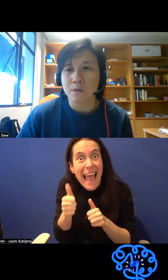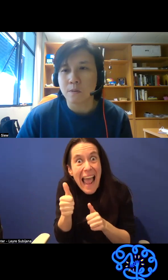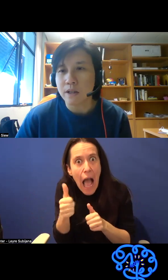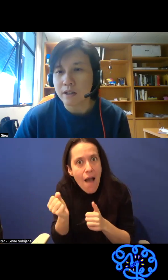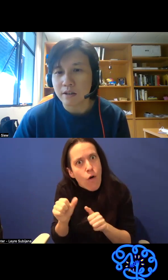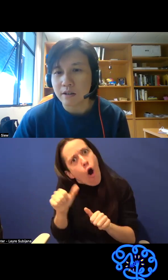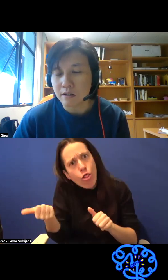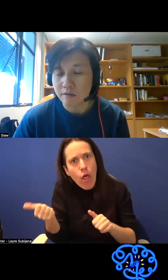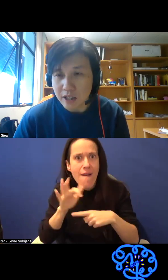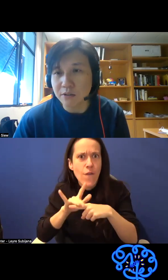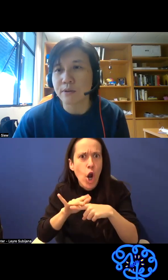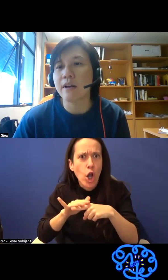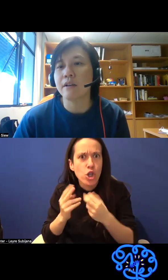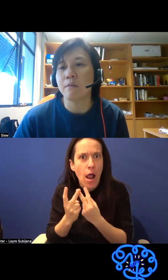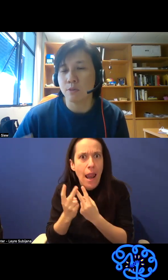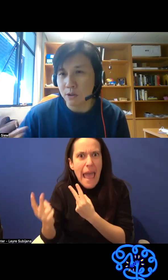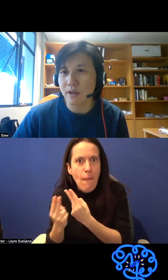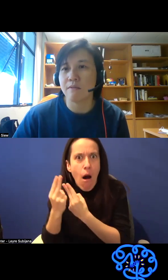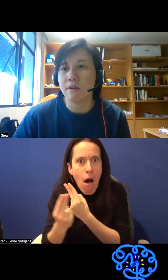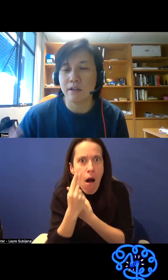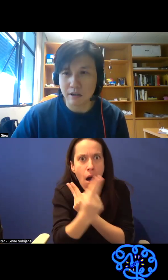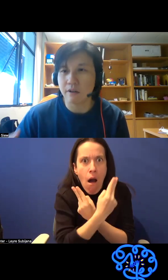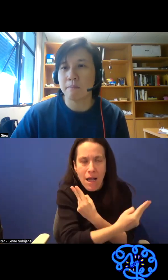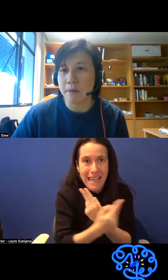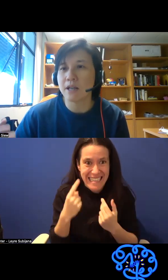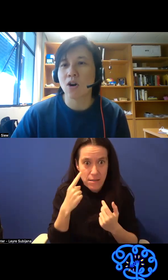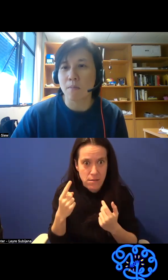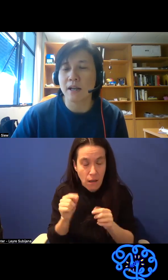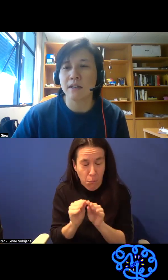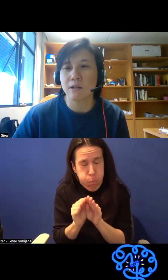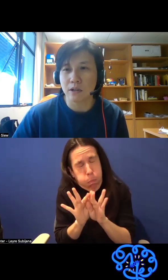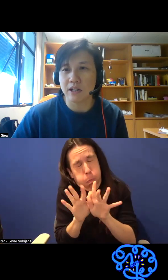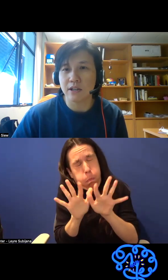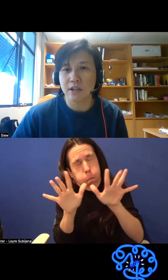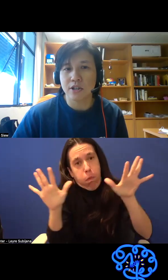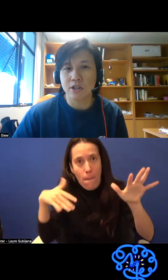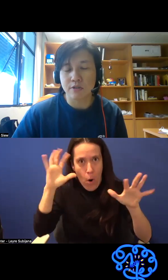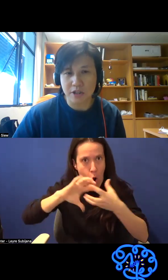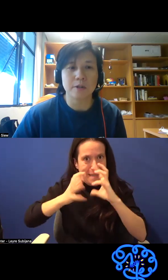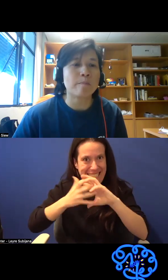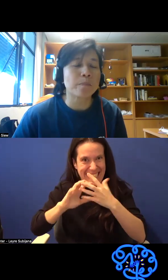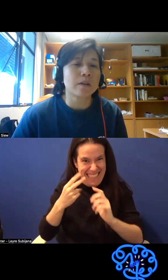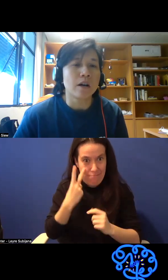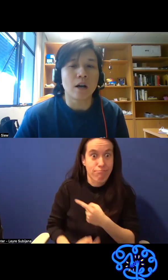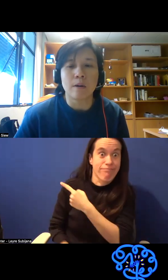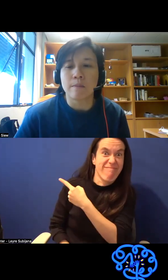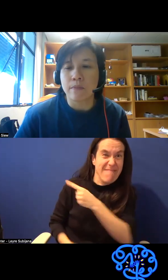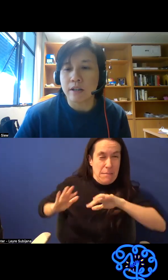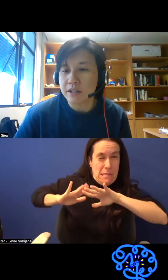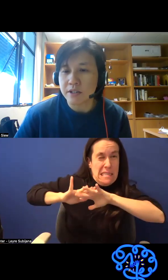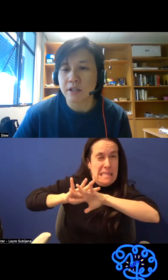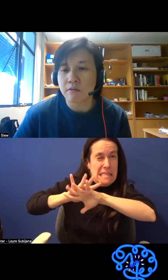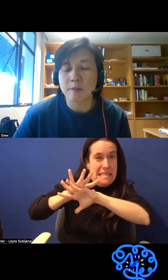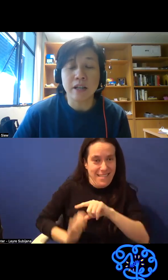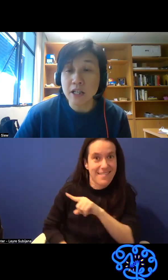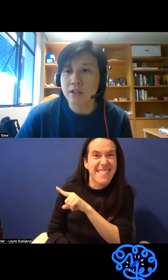So we need to do that, and once we do that, we get a very big, complicated looking structure. And